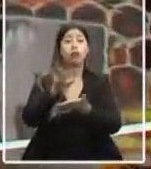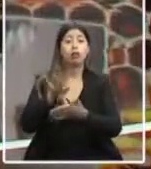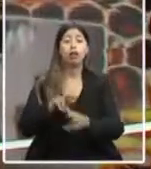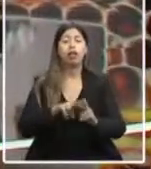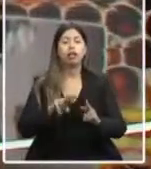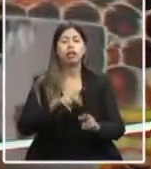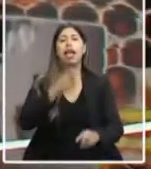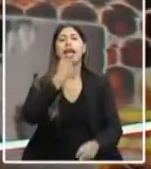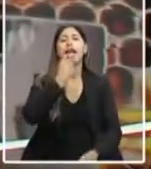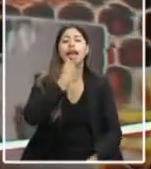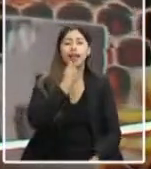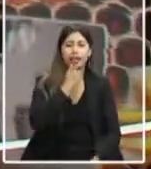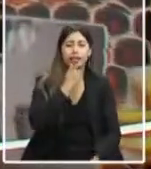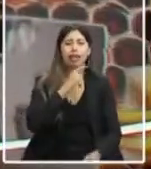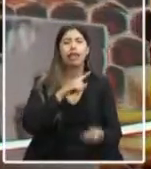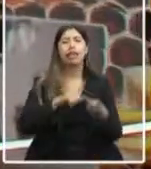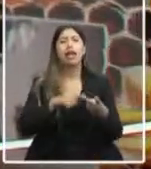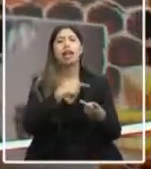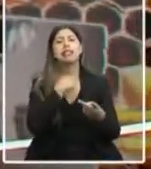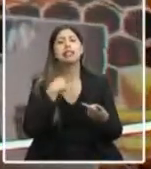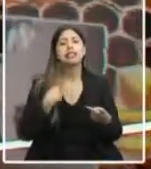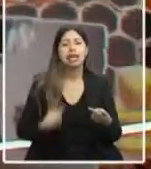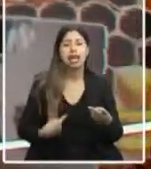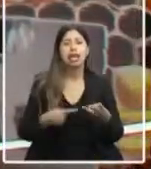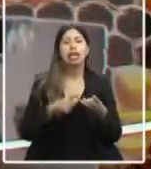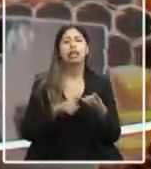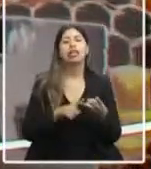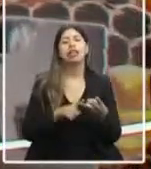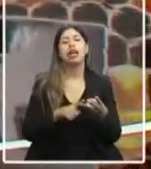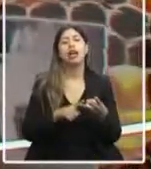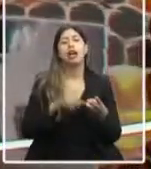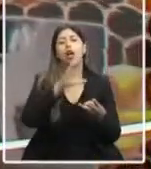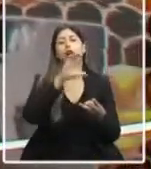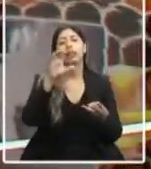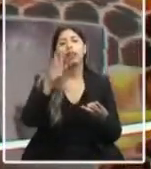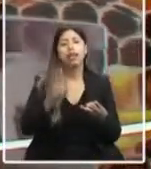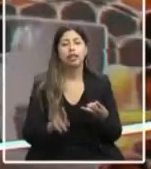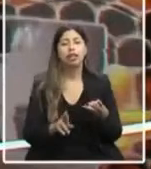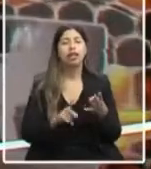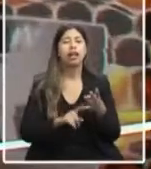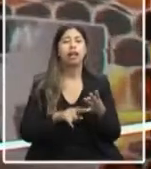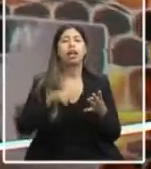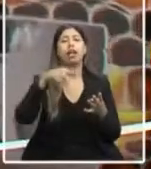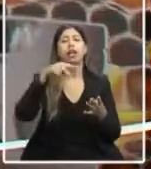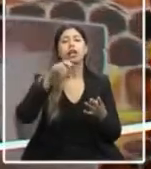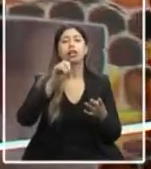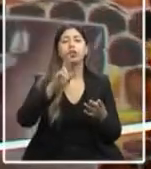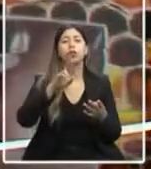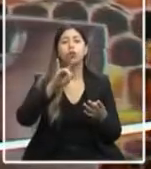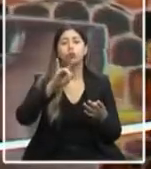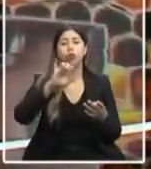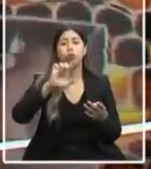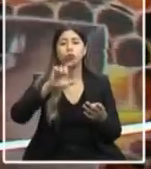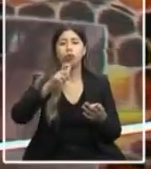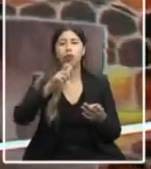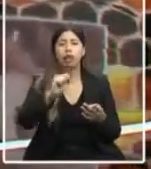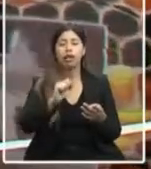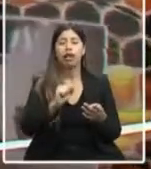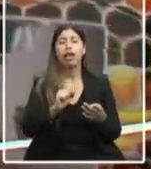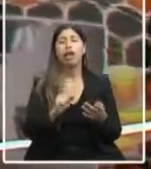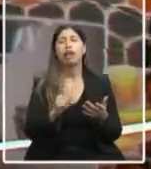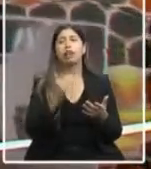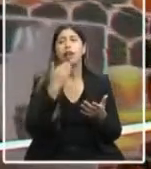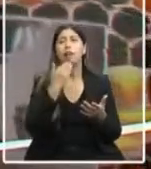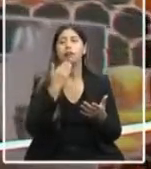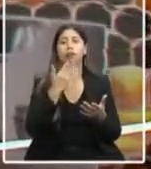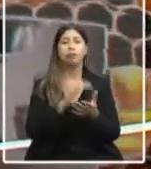is. There is hope there. The reason, the third is important, is that